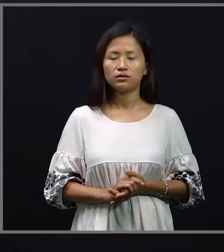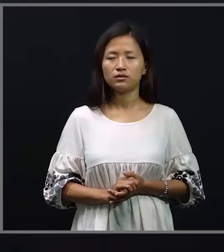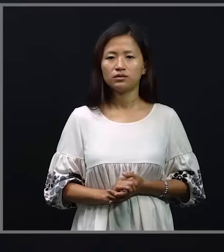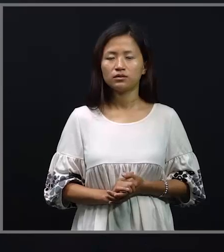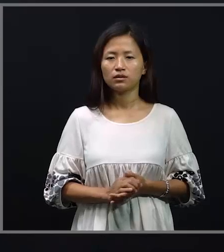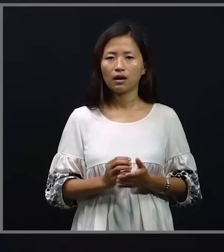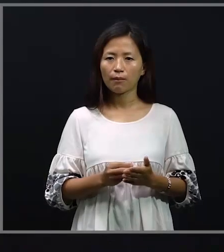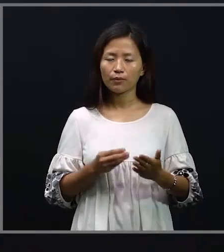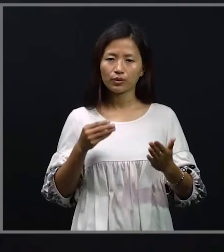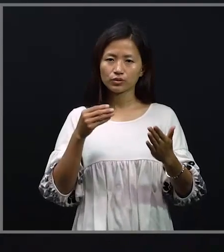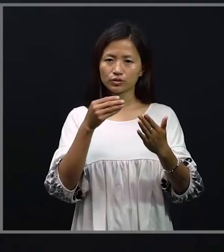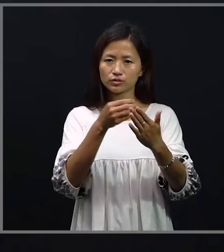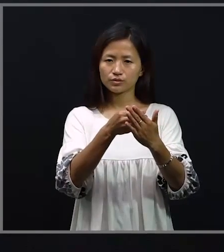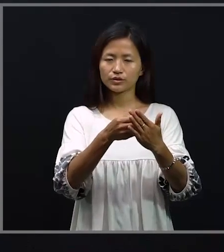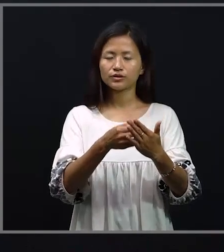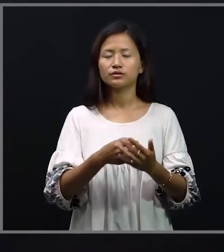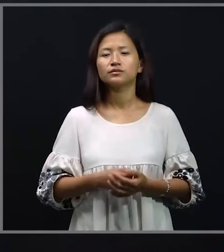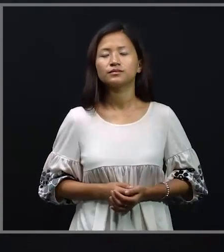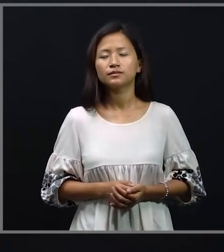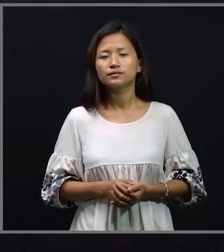Behavioral approach.